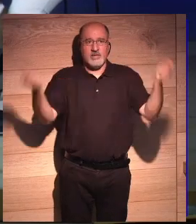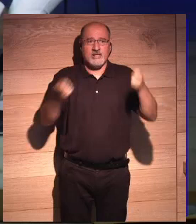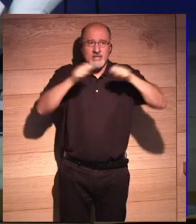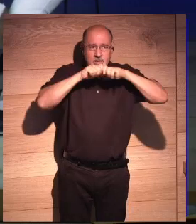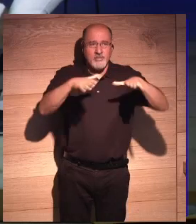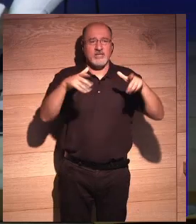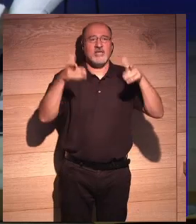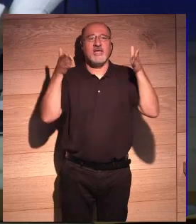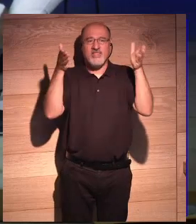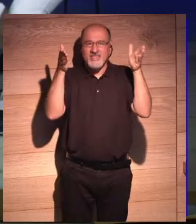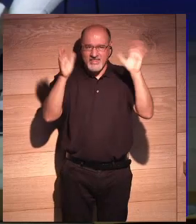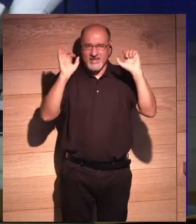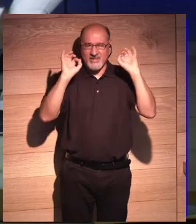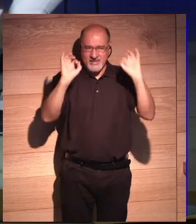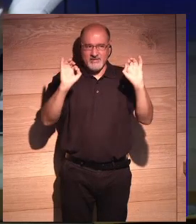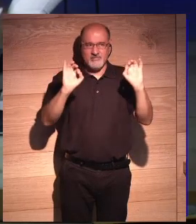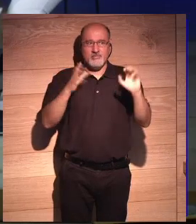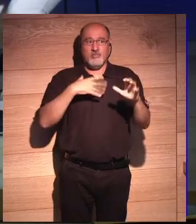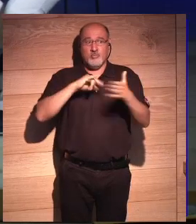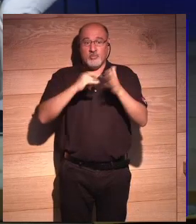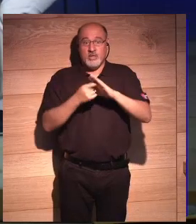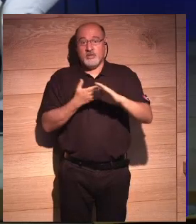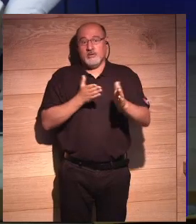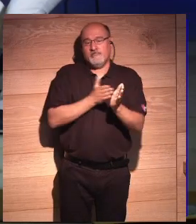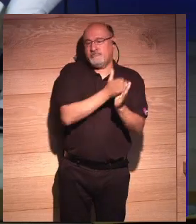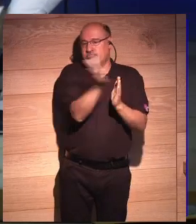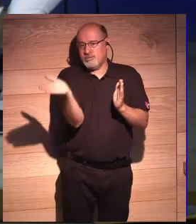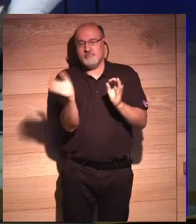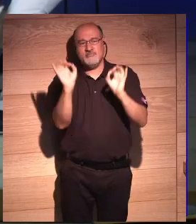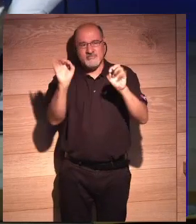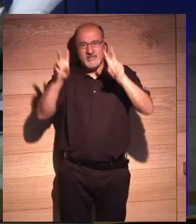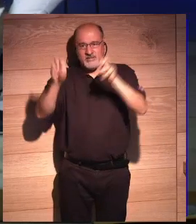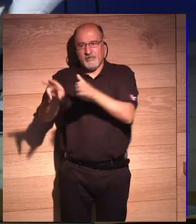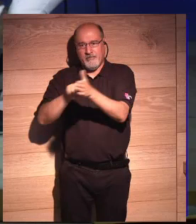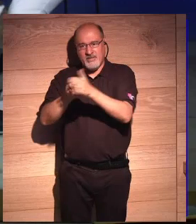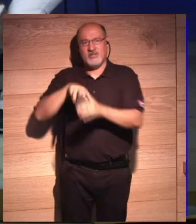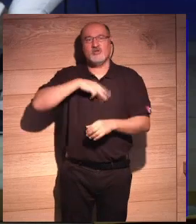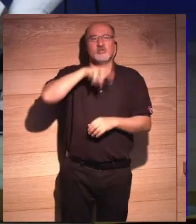for example, for the launch of the campaign in the